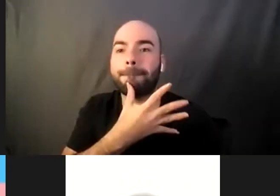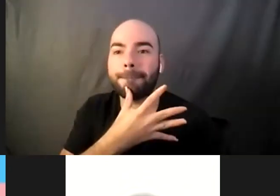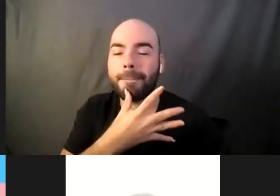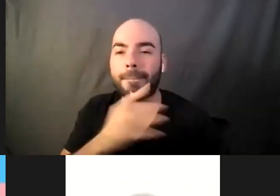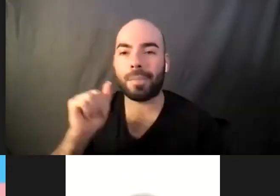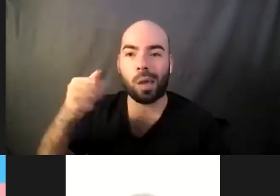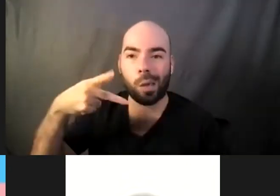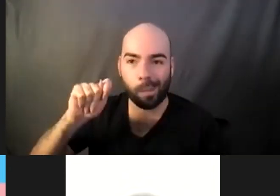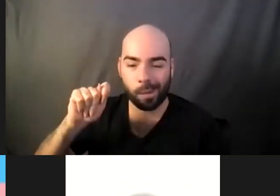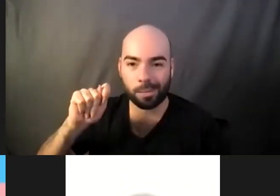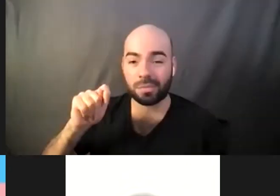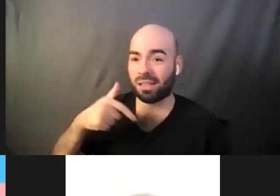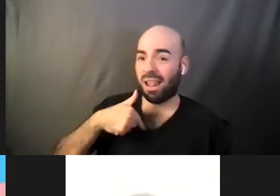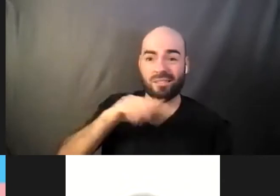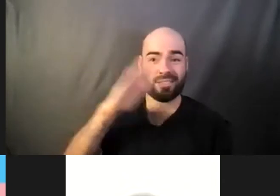been allowed in.